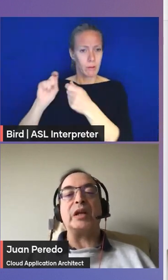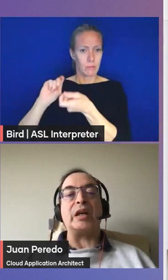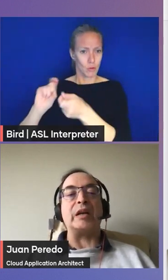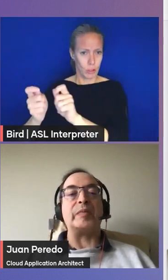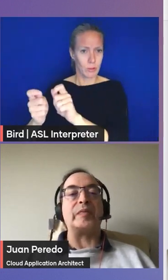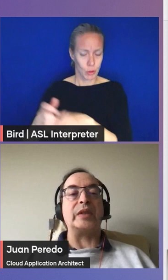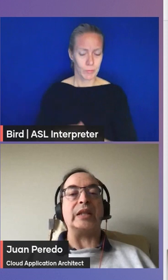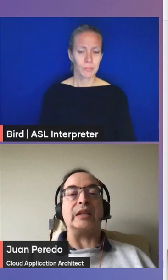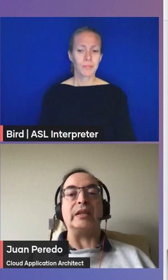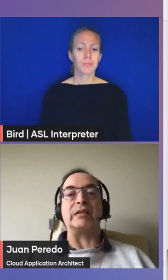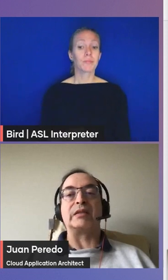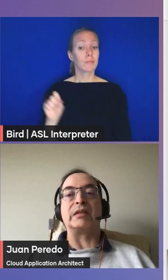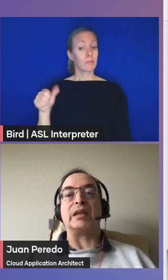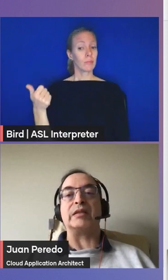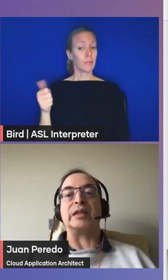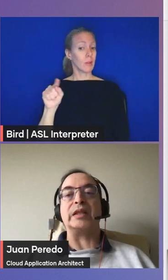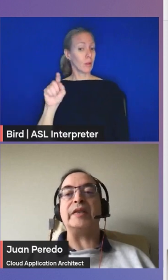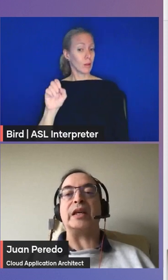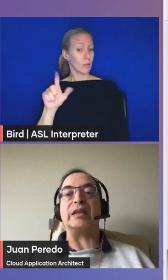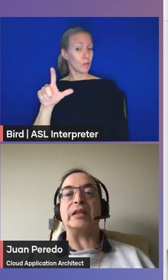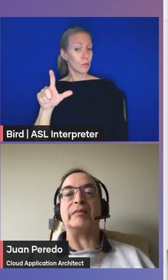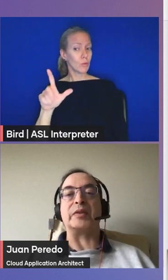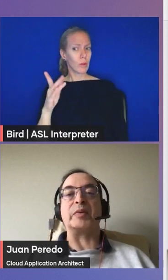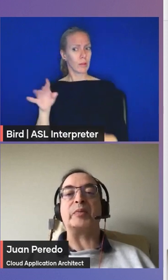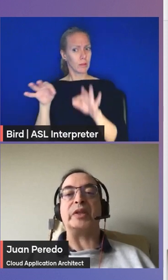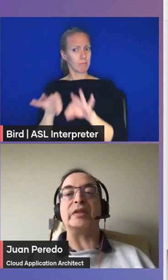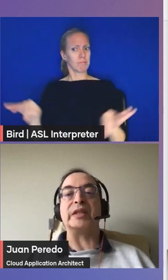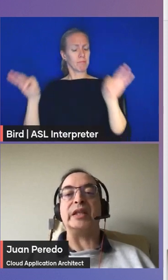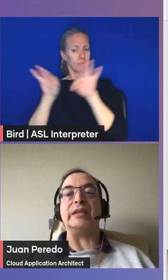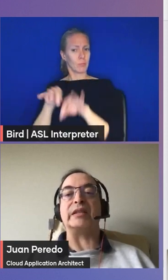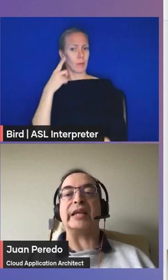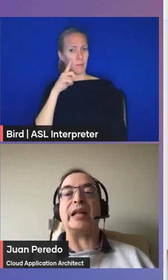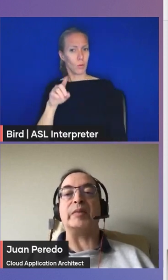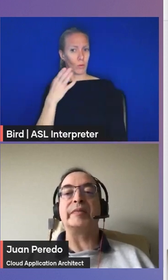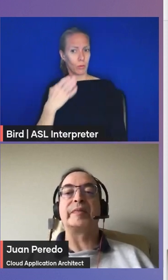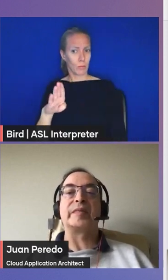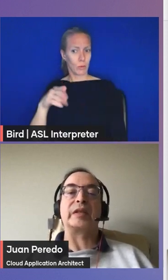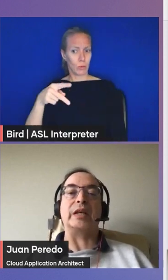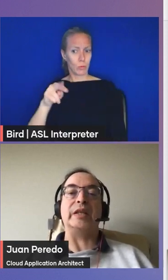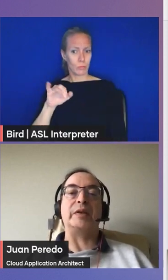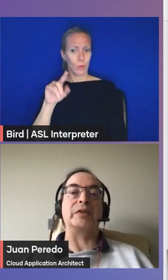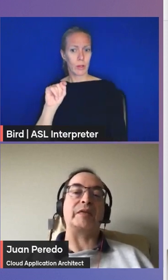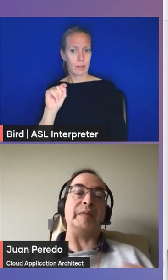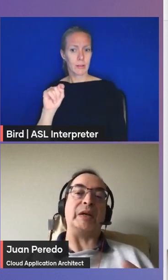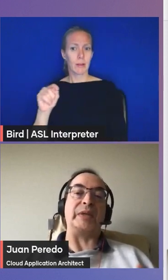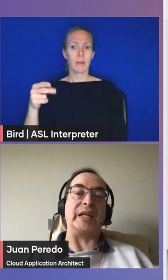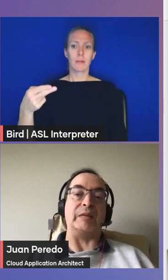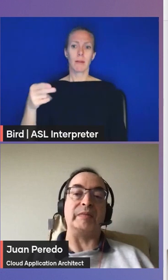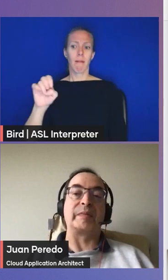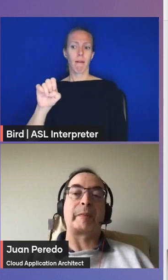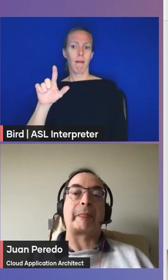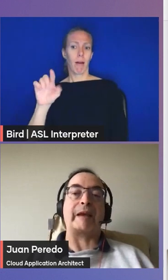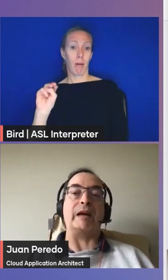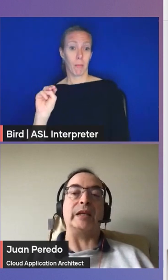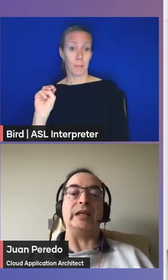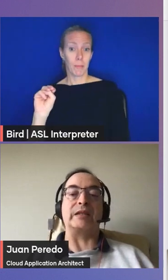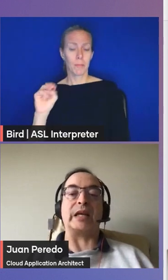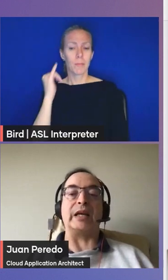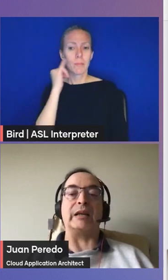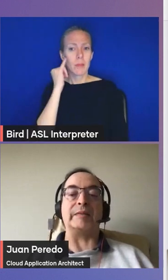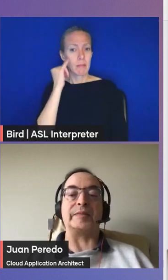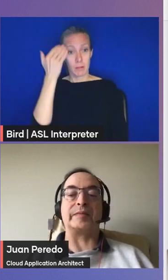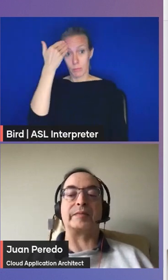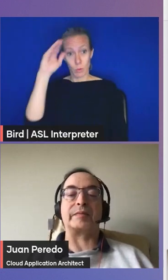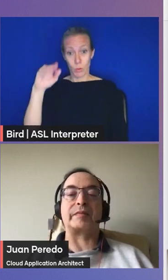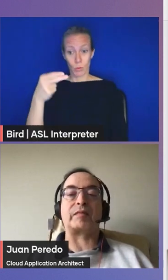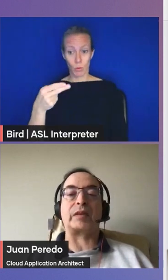tool that is significant for blueprints is Helm. And if you're not familiar with Helm, it's